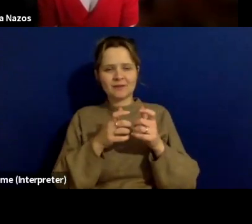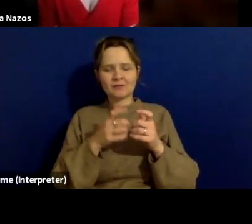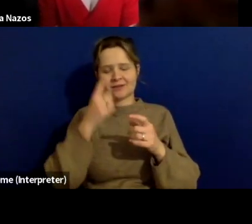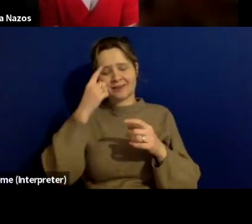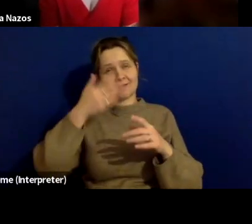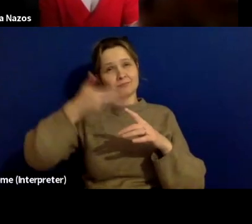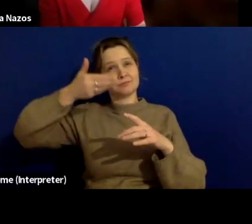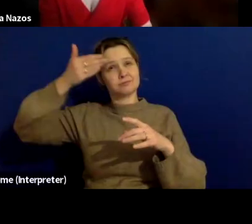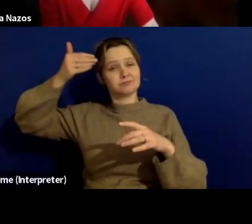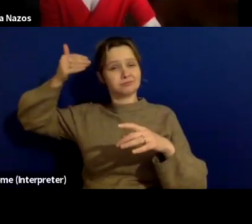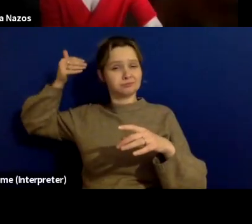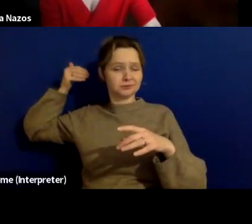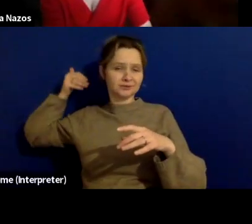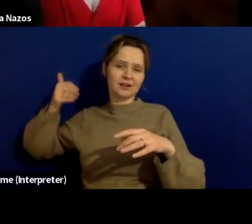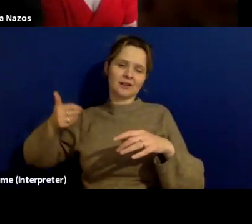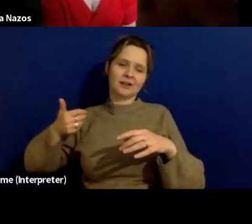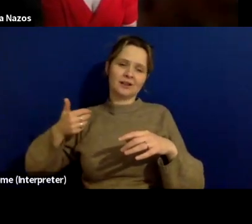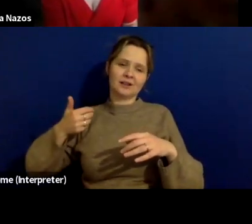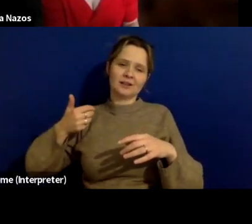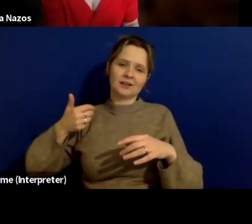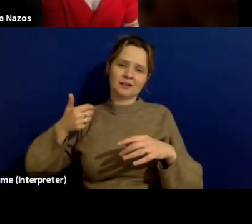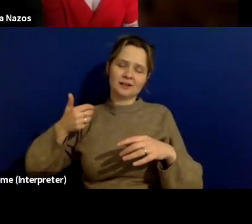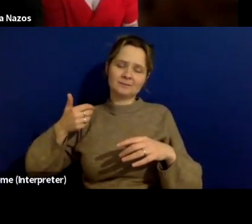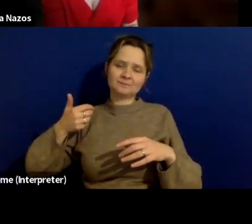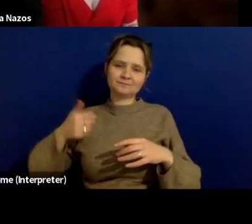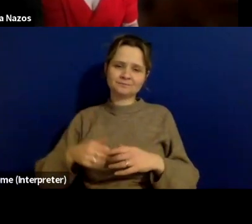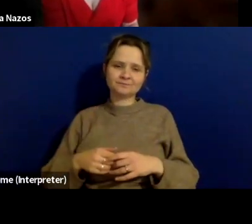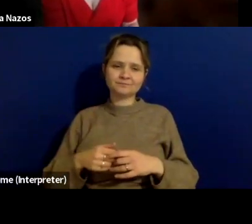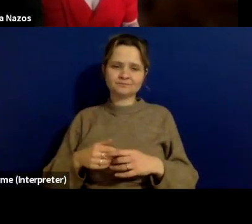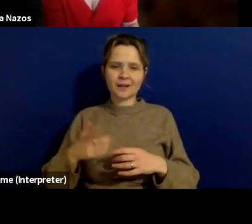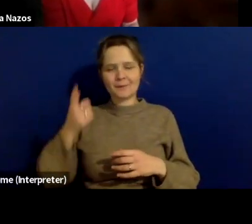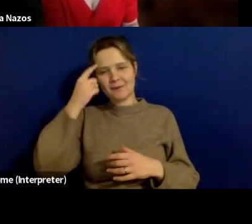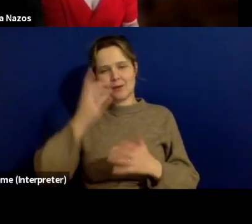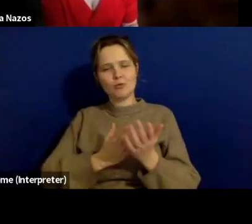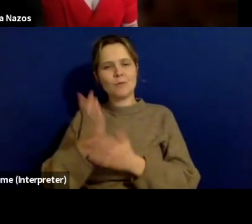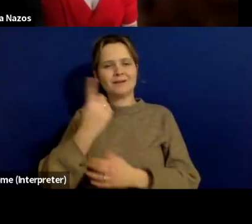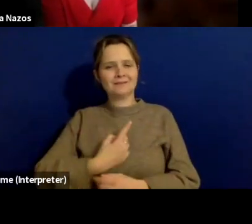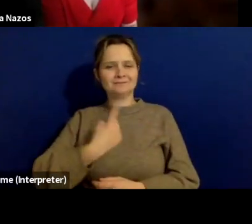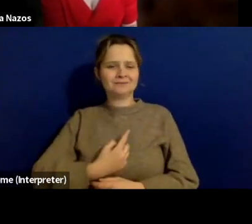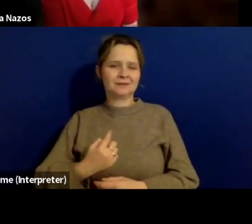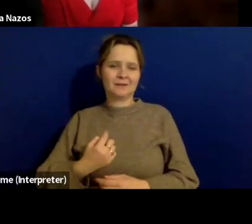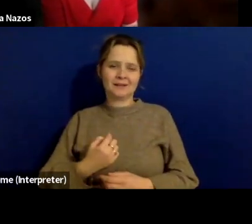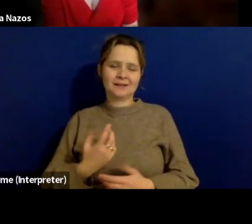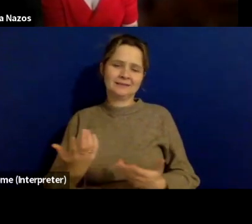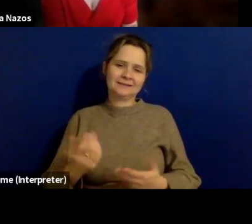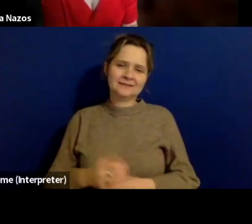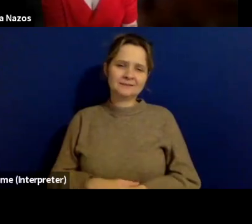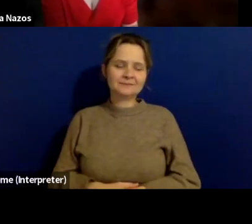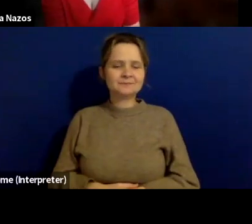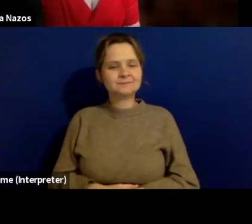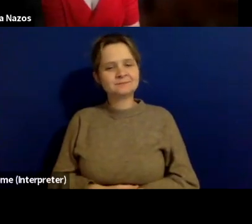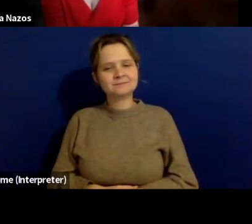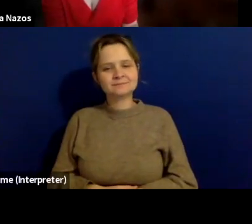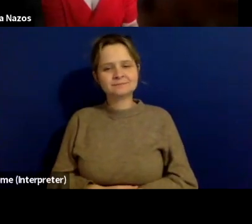centuries and through places as I'm circulating through media, I'm afraid. Yeah.